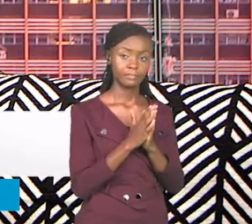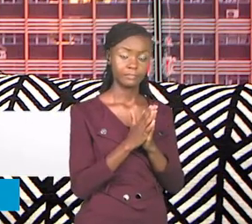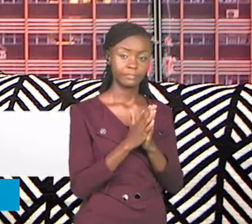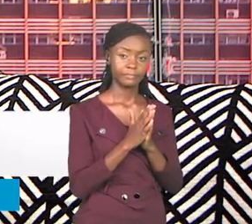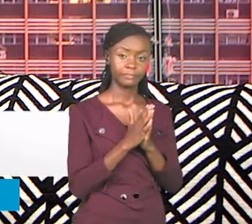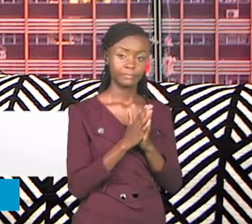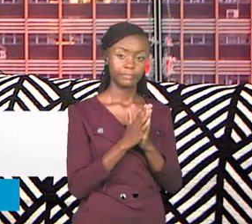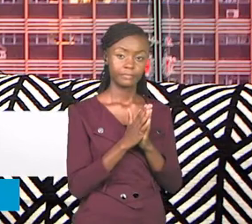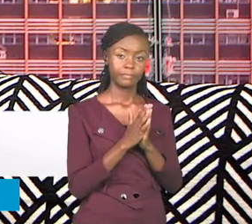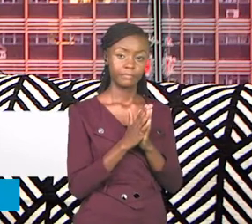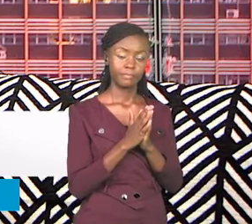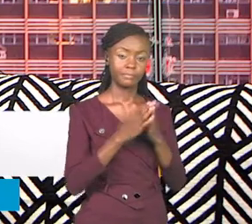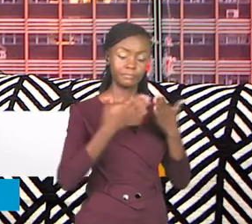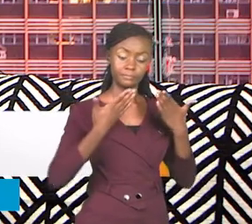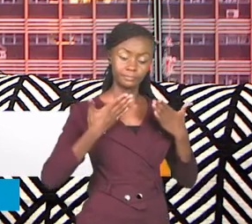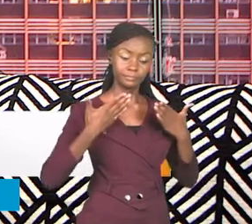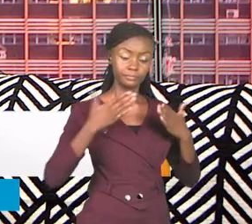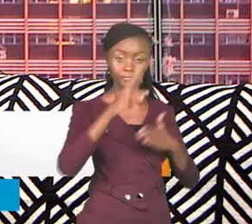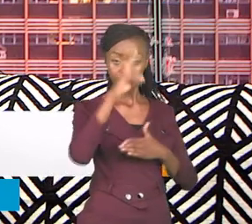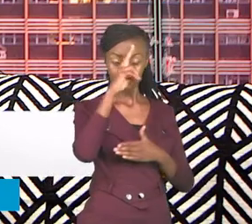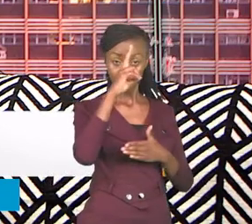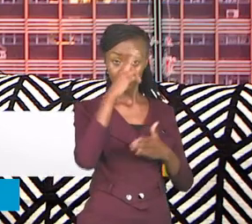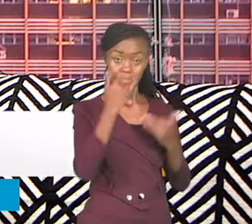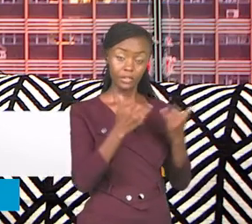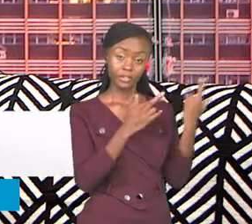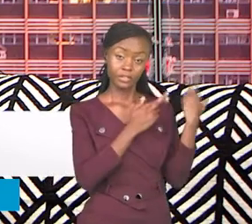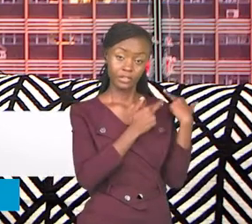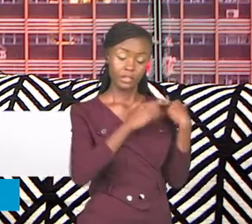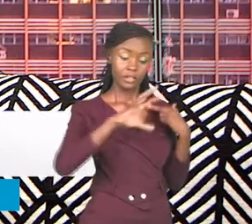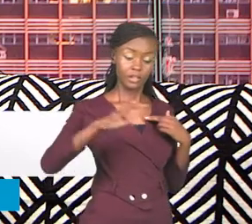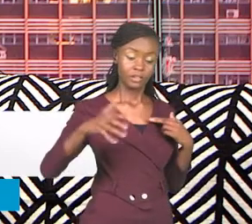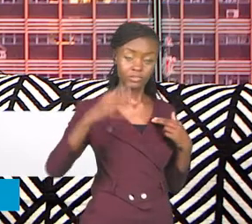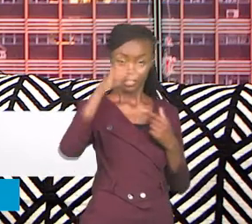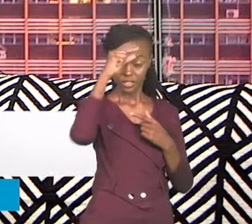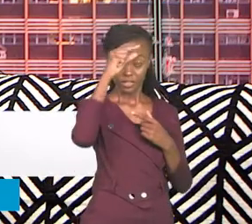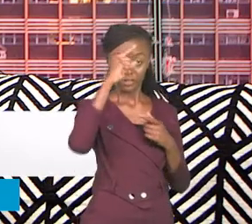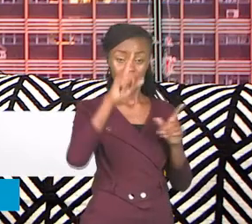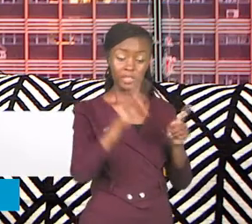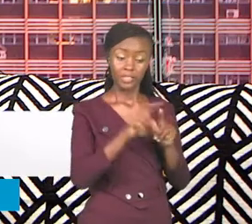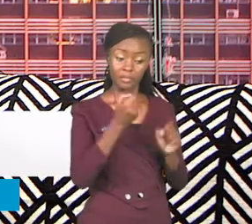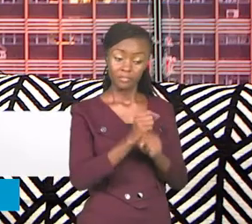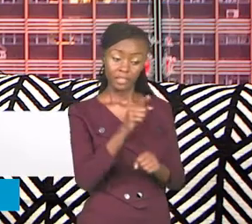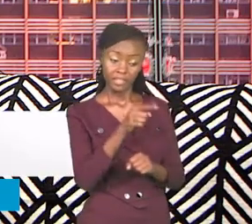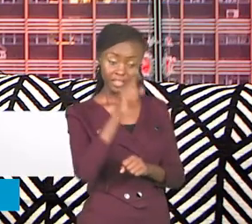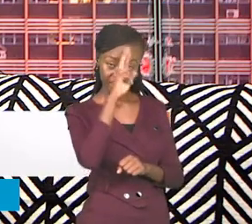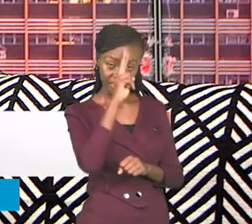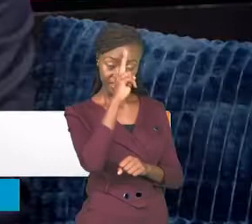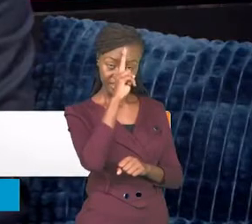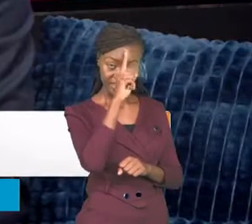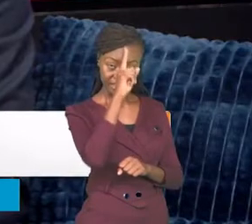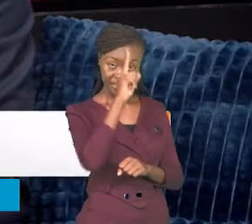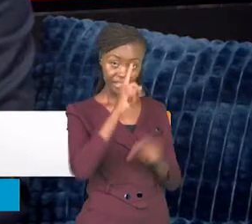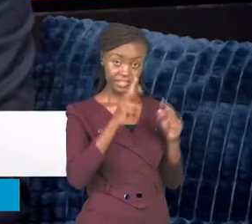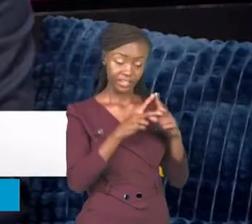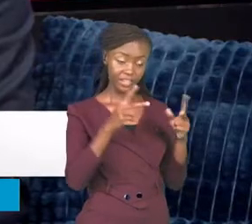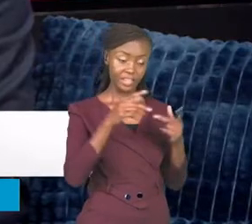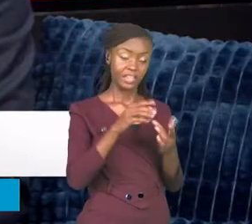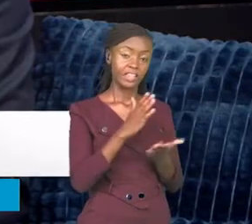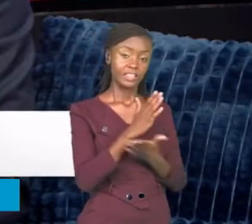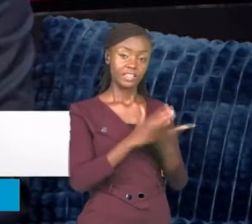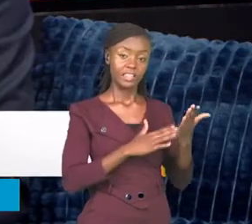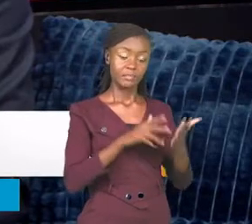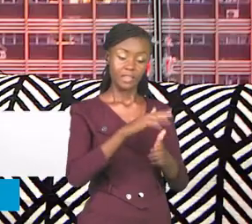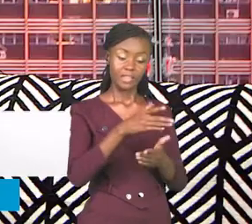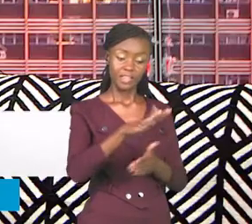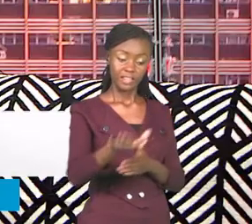the police have taken it up as well. The county government also has taken it up very seriously now. Some of these areas now you can cross